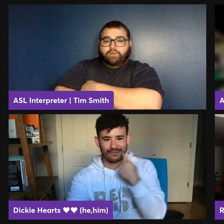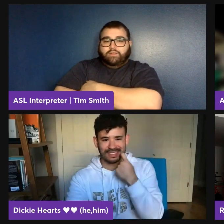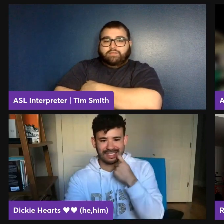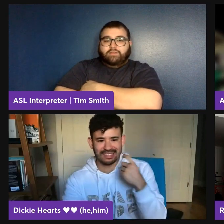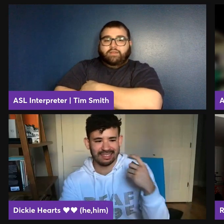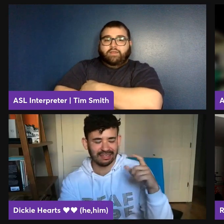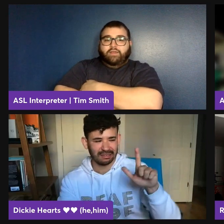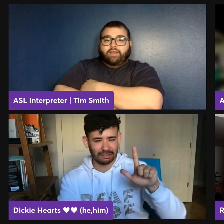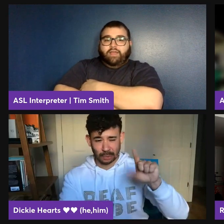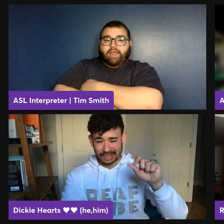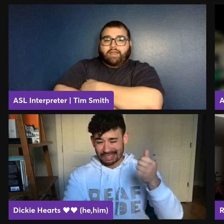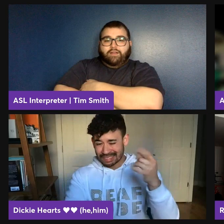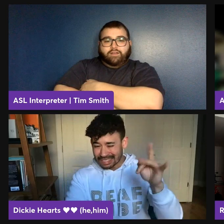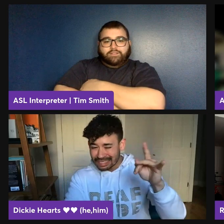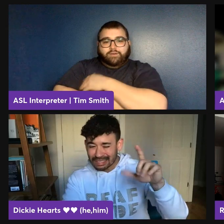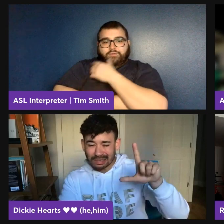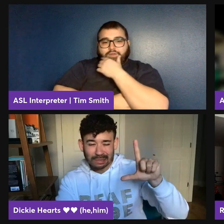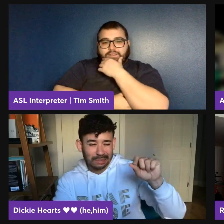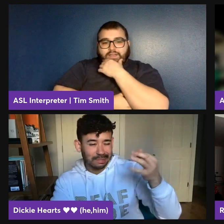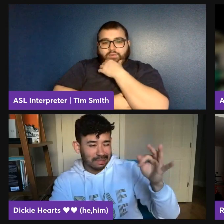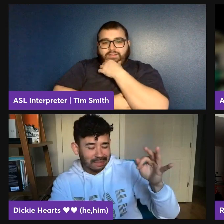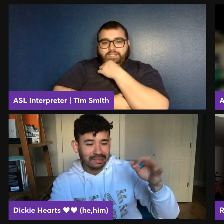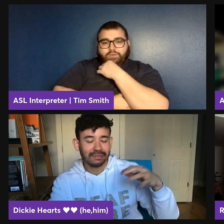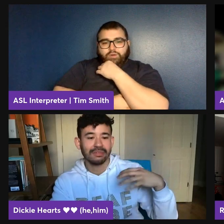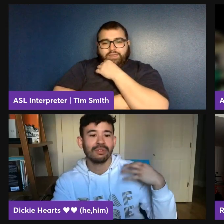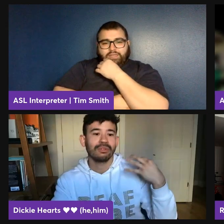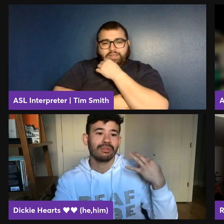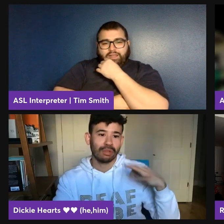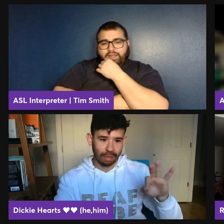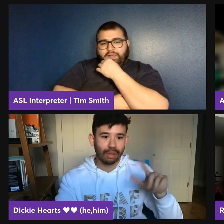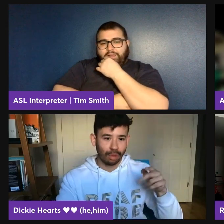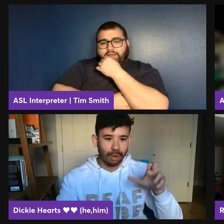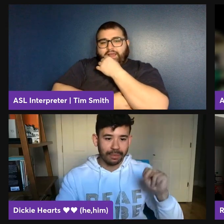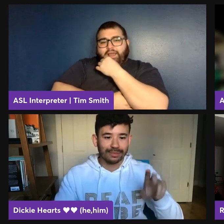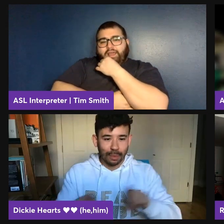later wins. And also recently, I want to say in